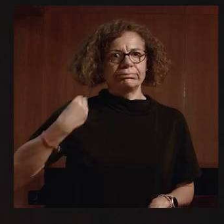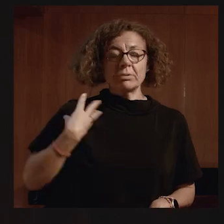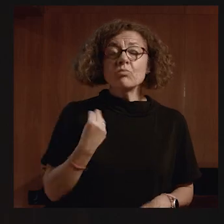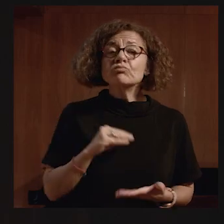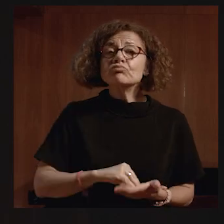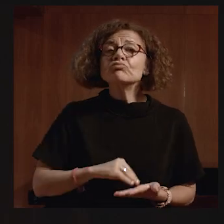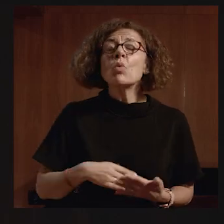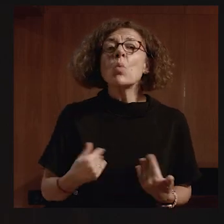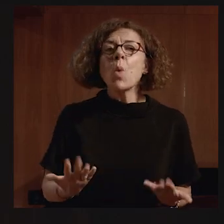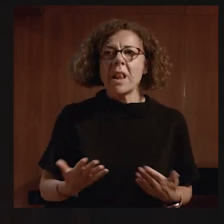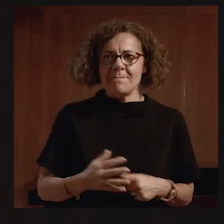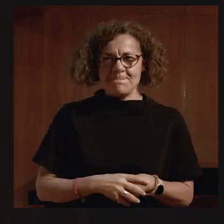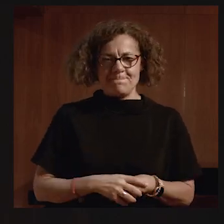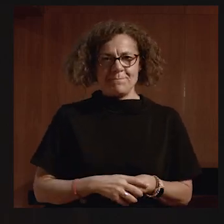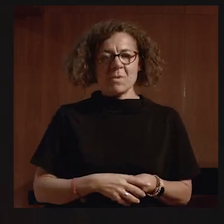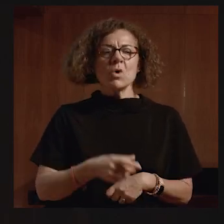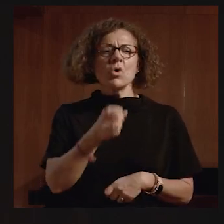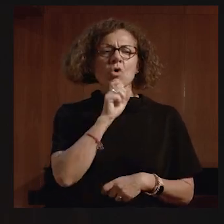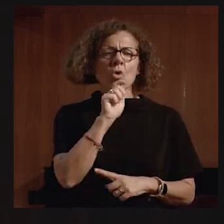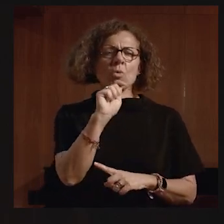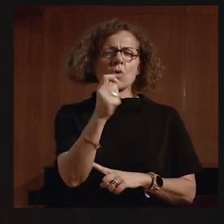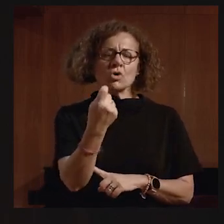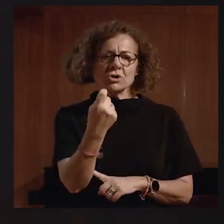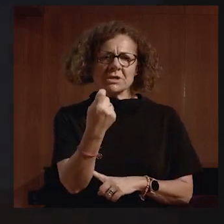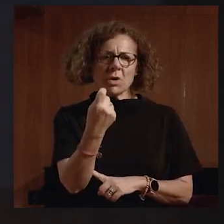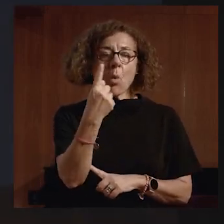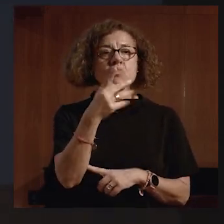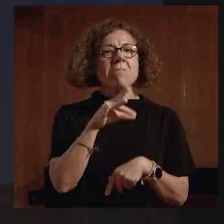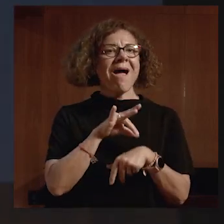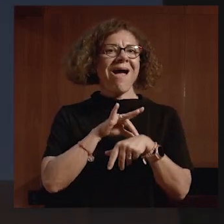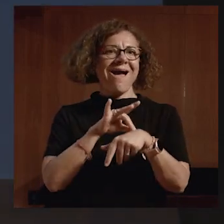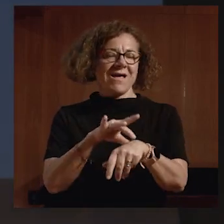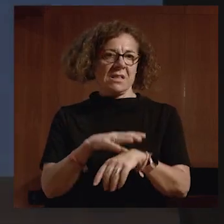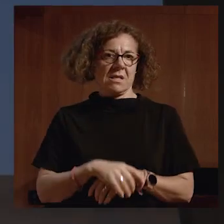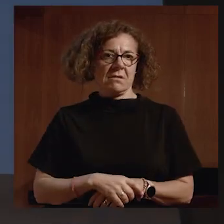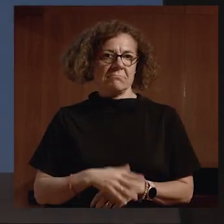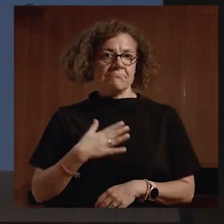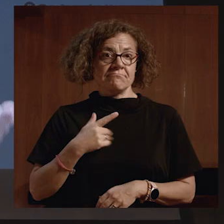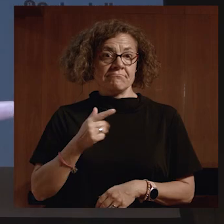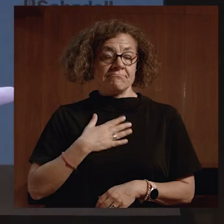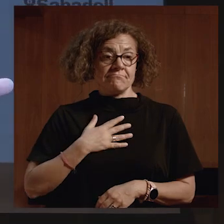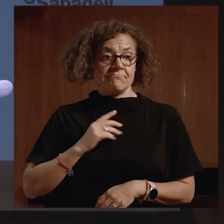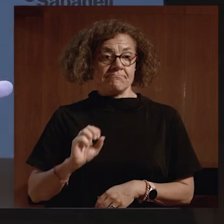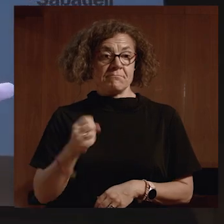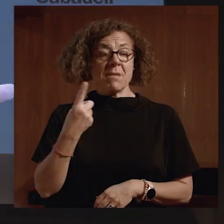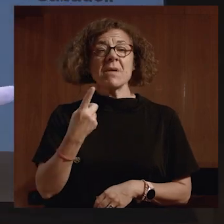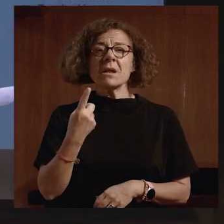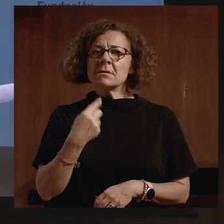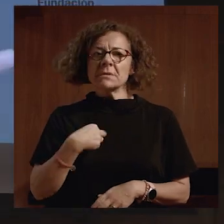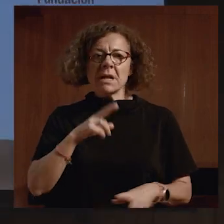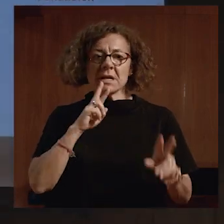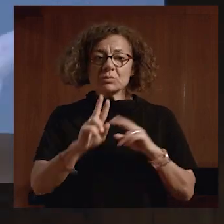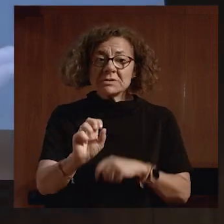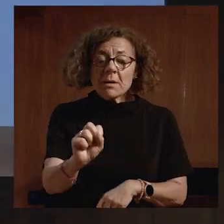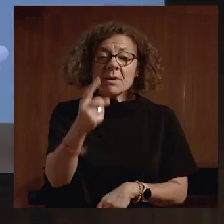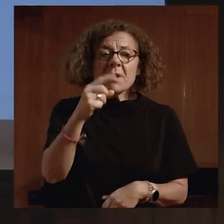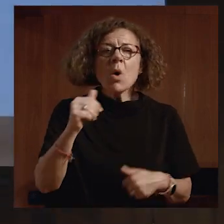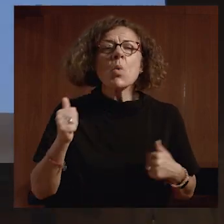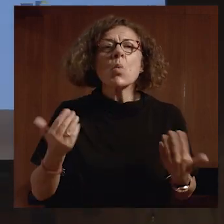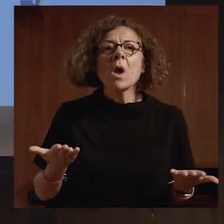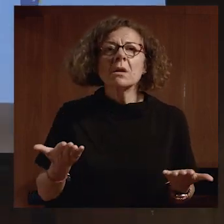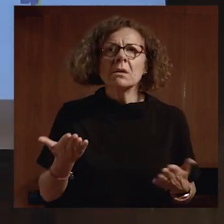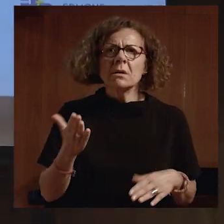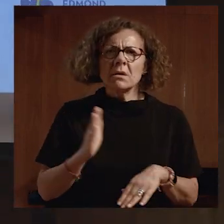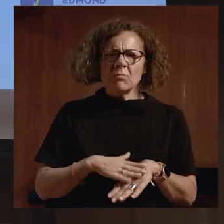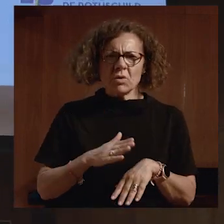get an agent? My first answer is, why do you need or want an agent? What is the agent